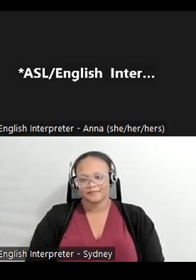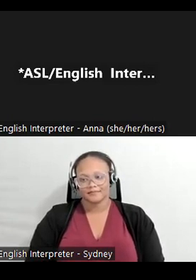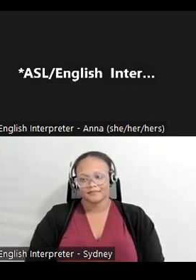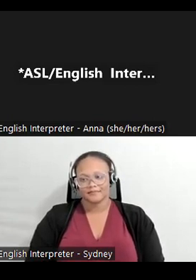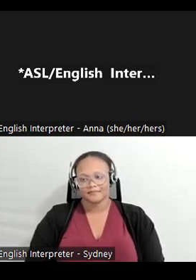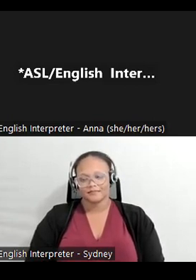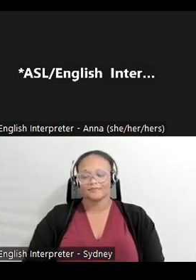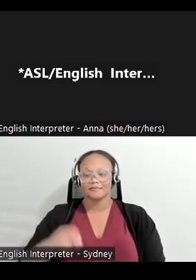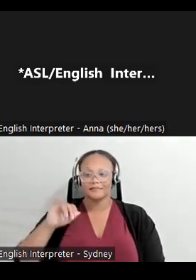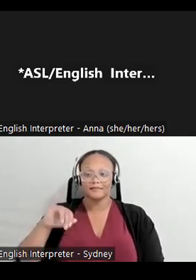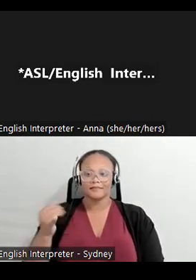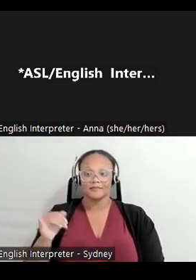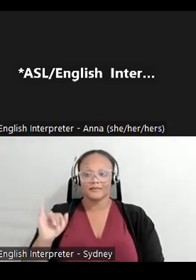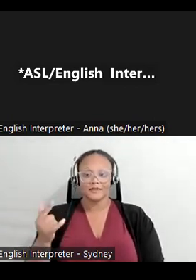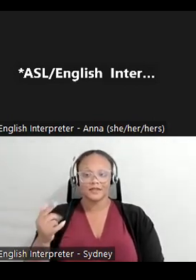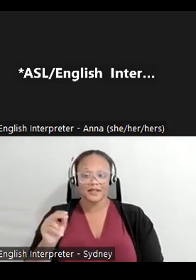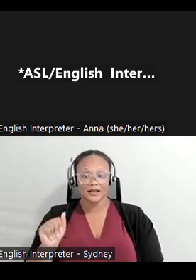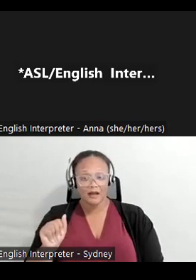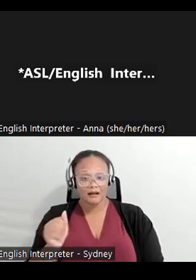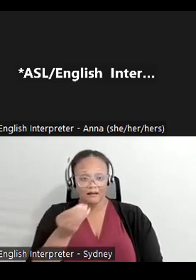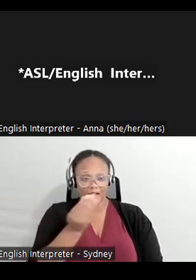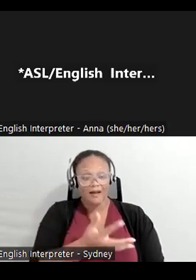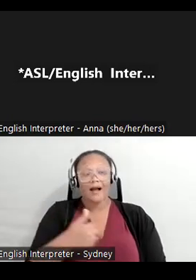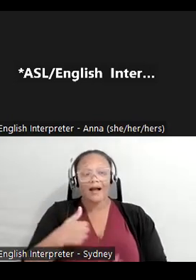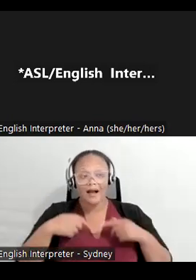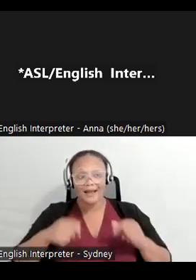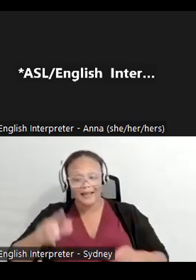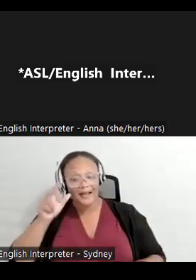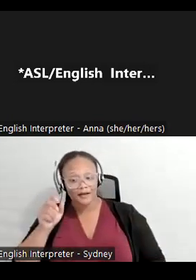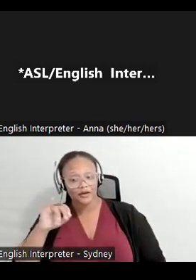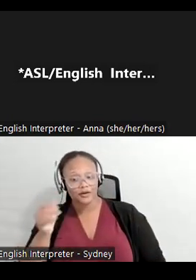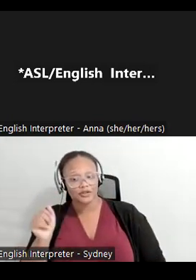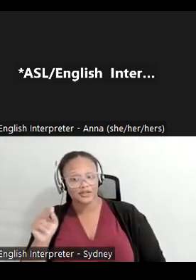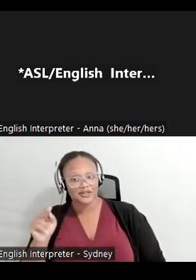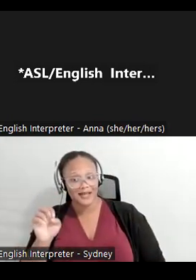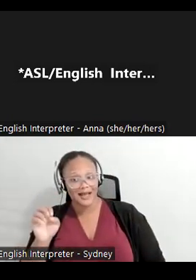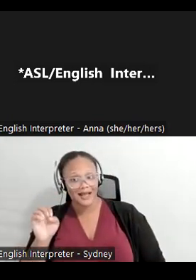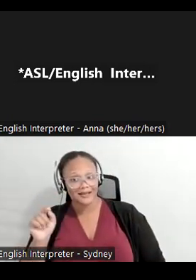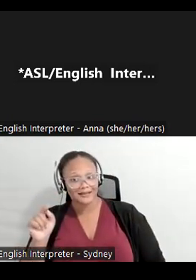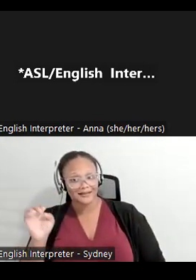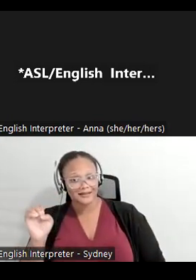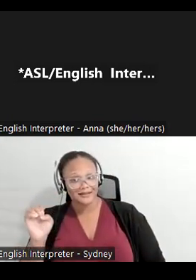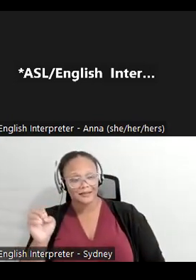Jigna, so it looks like I can hear her, but for some reason she can't hear us.